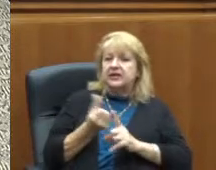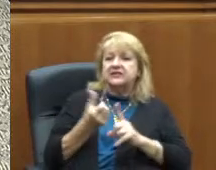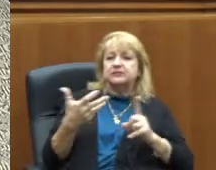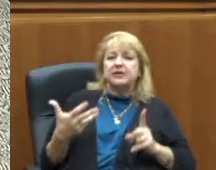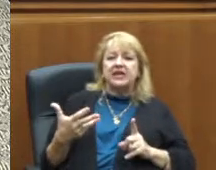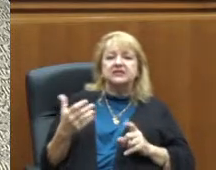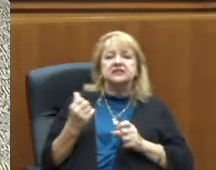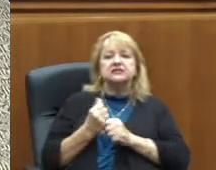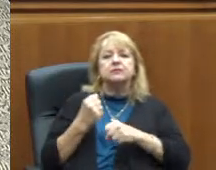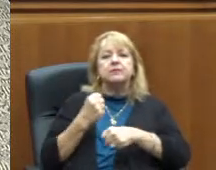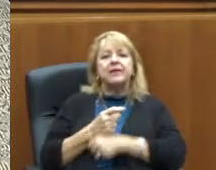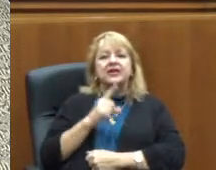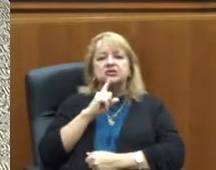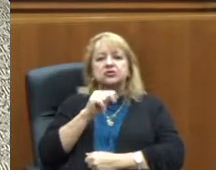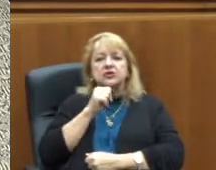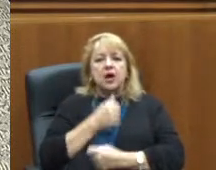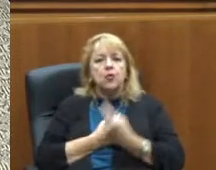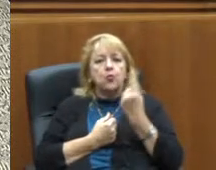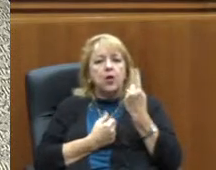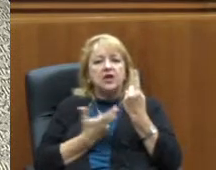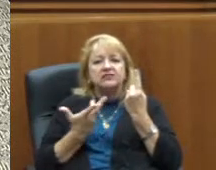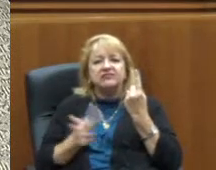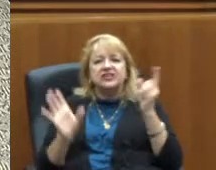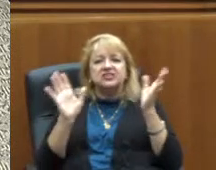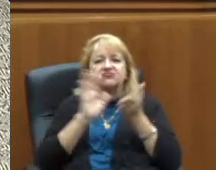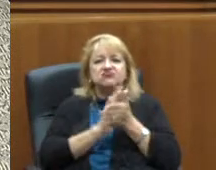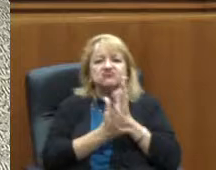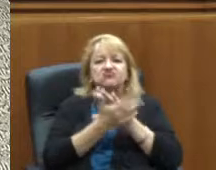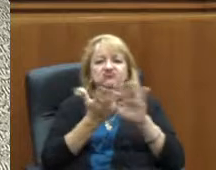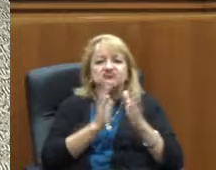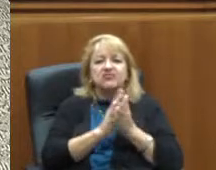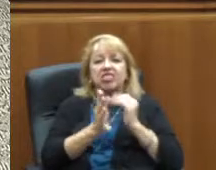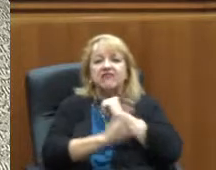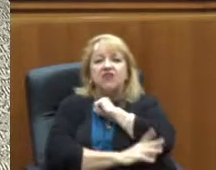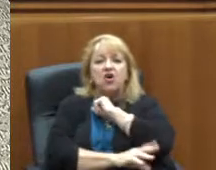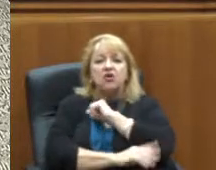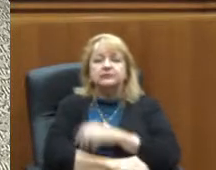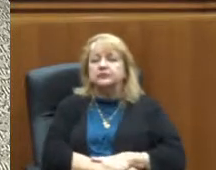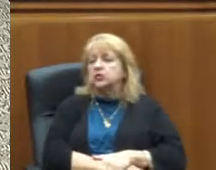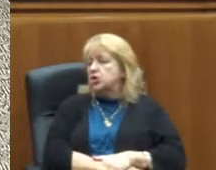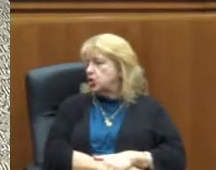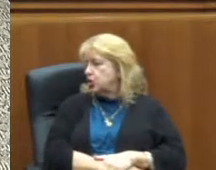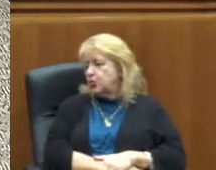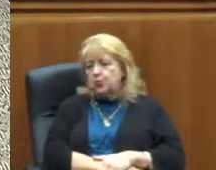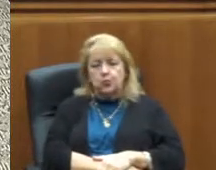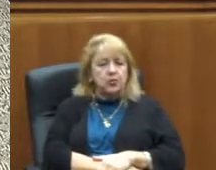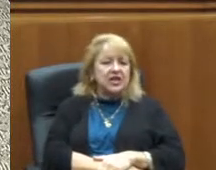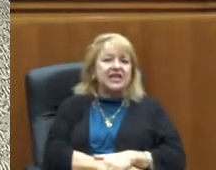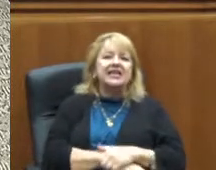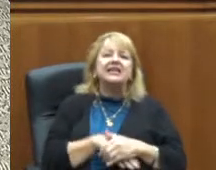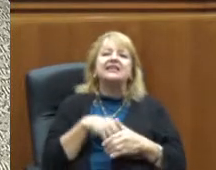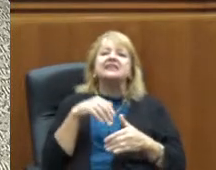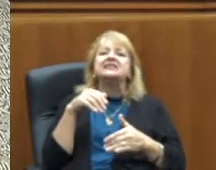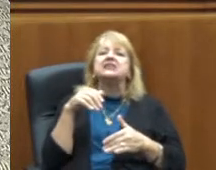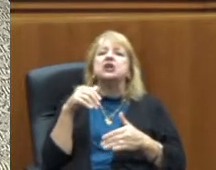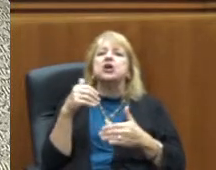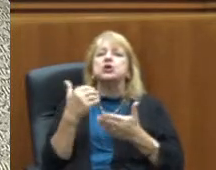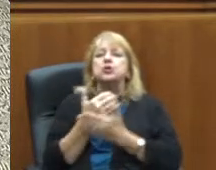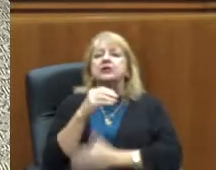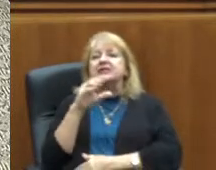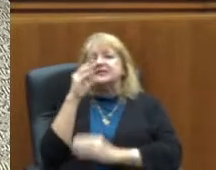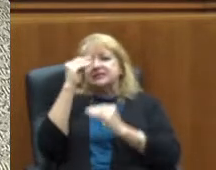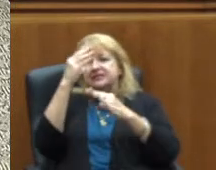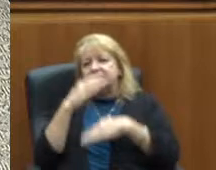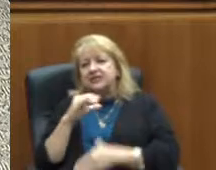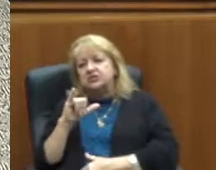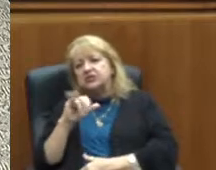it to make sure it's not just one and done in the fall, but each month have a teacher induction for new teachers that are